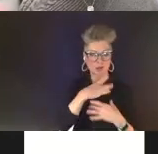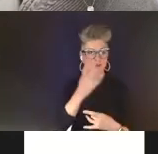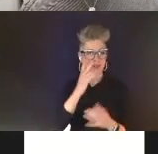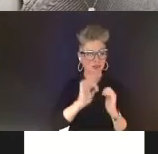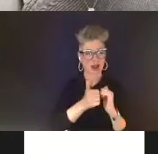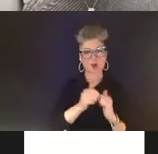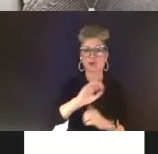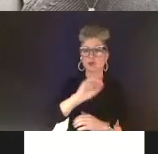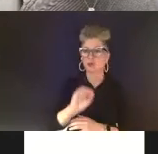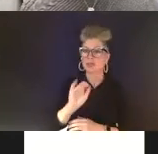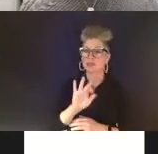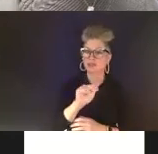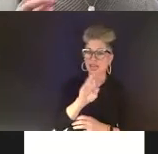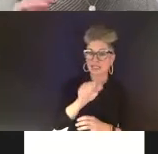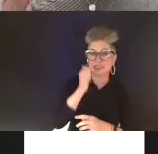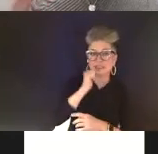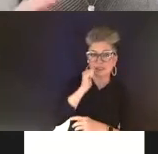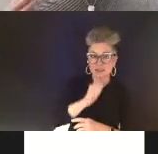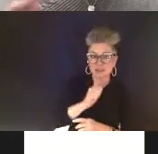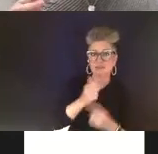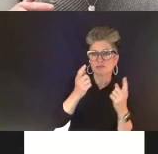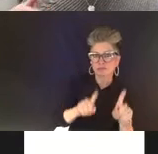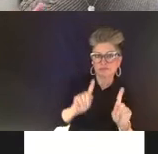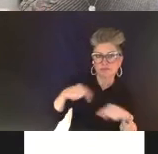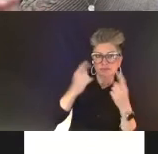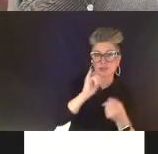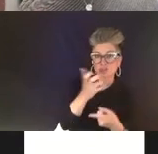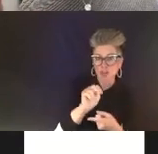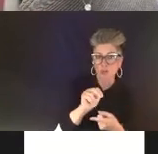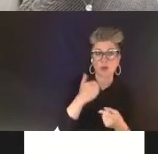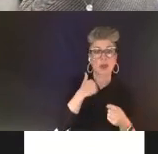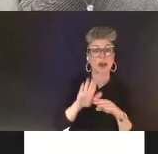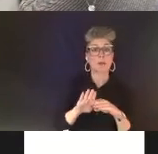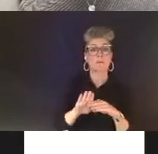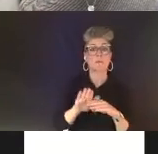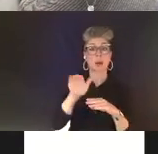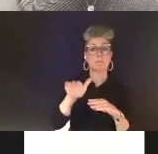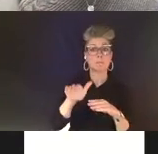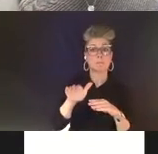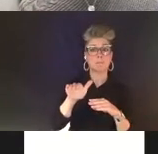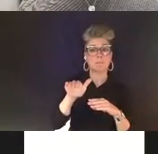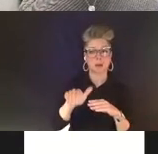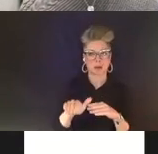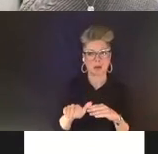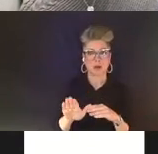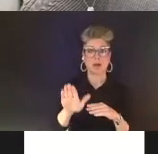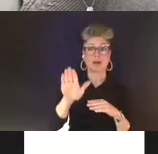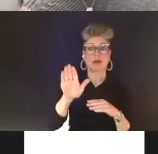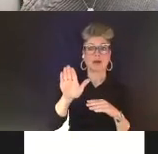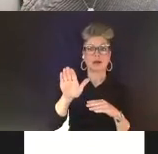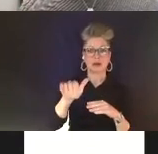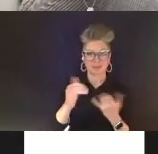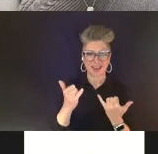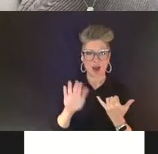developed since January. So we had a bump, and then we had a trough, and then we're kind of going up again. And then these are